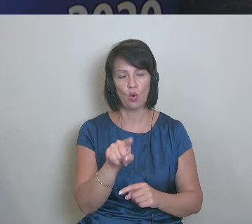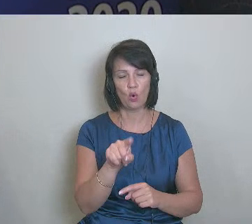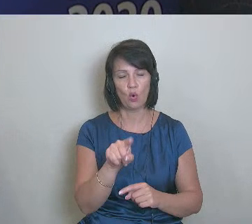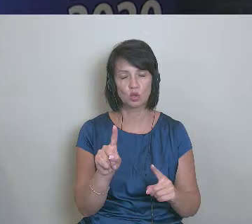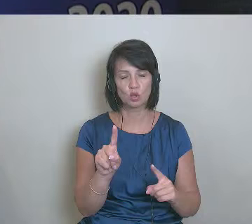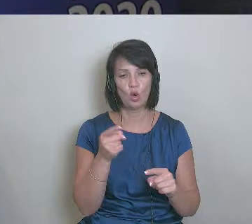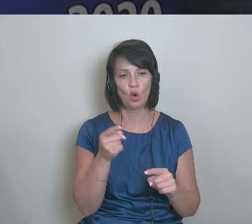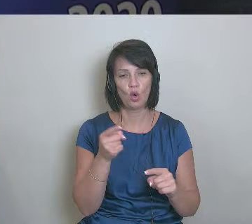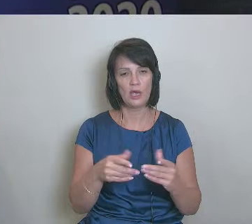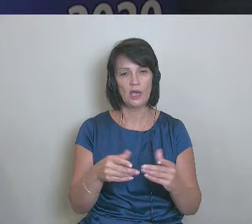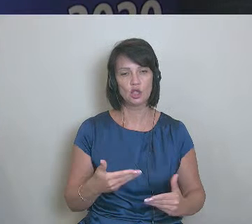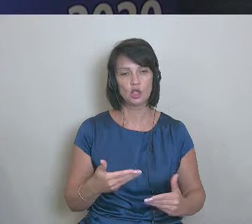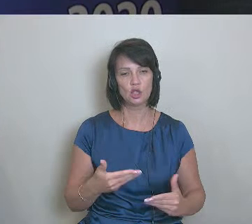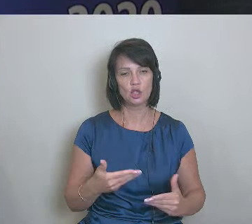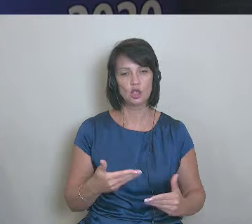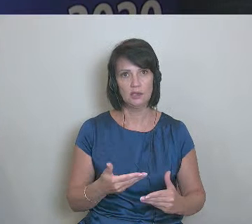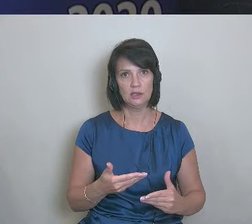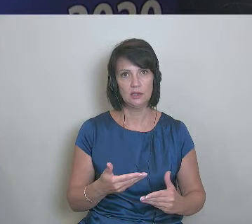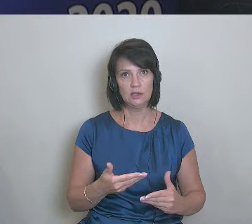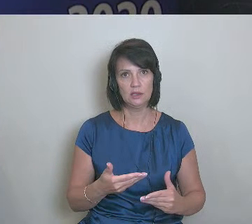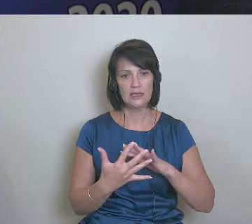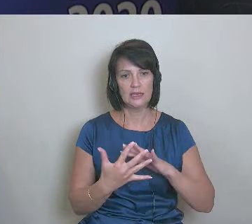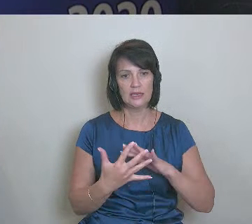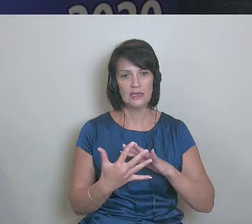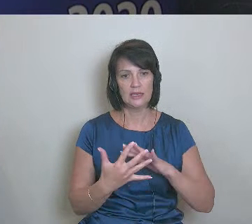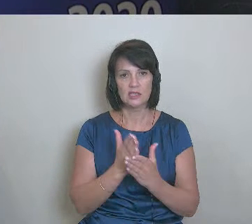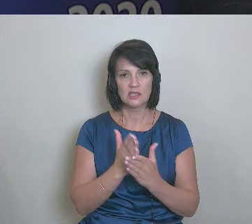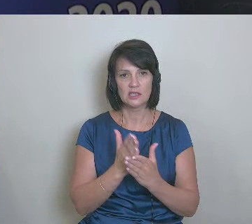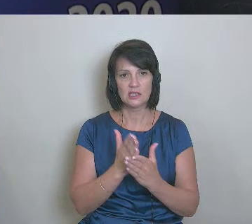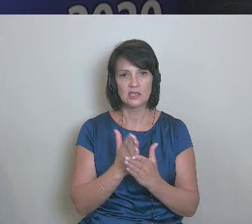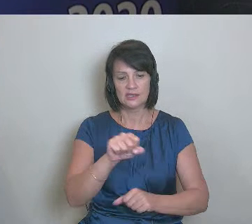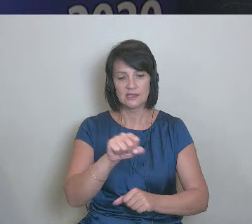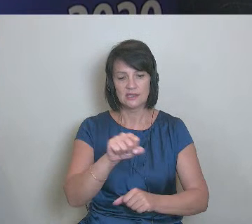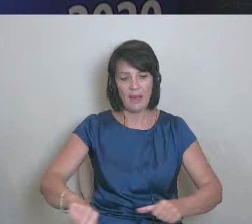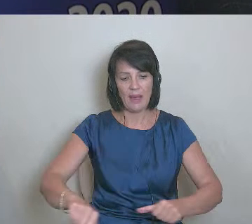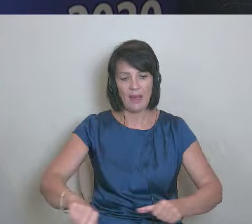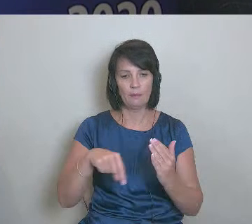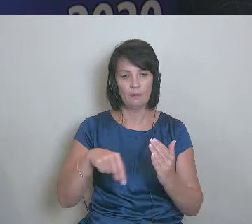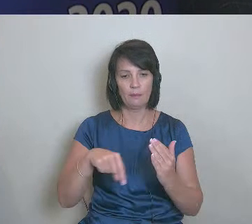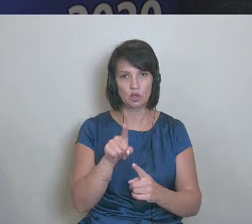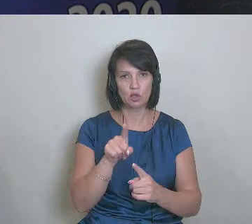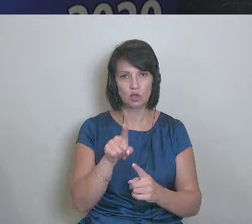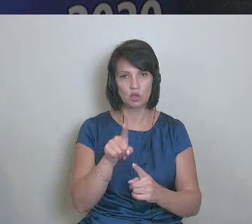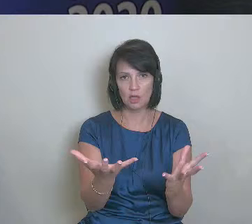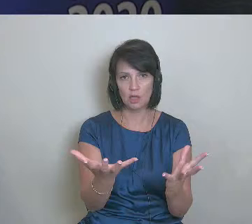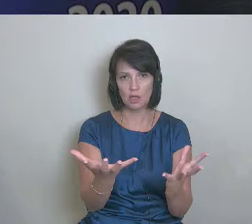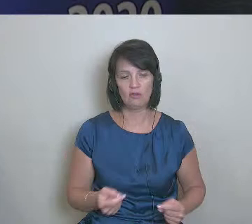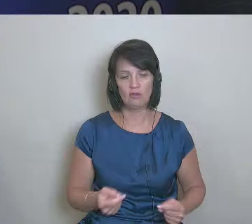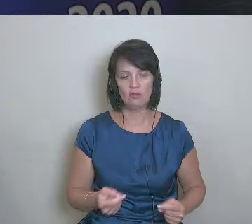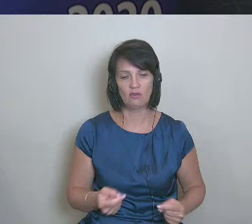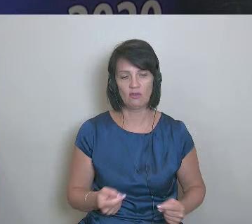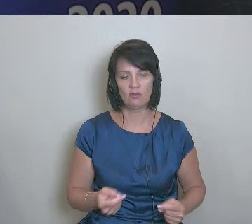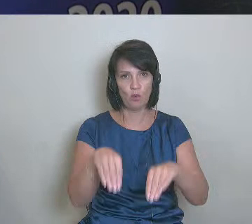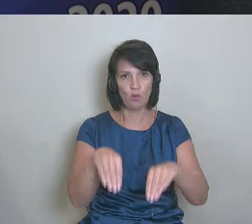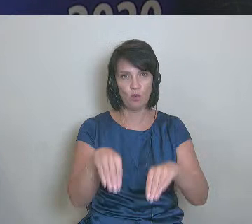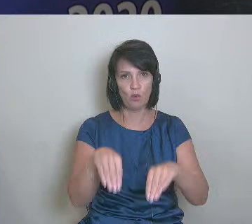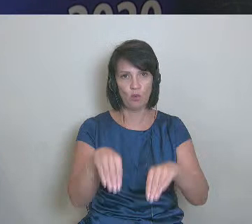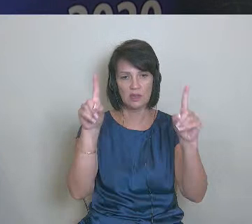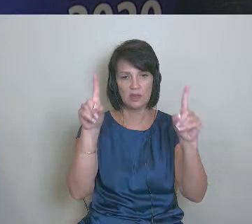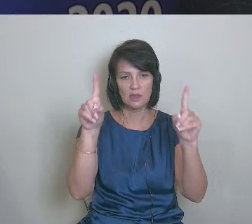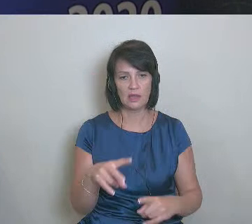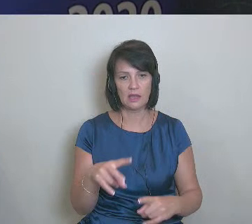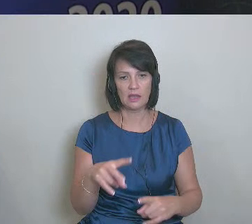the violations in this respect, because the people who live outside the city in the villages, they should not get the